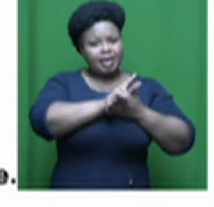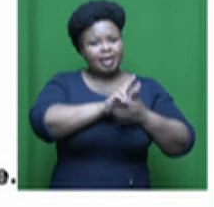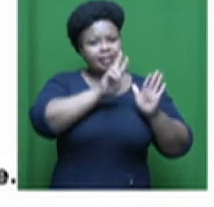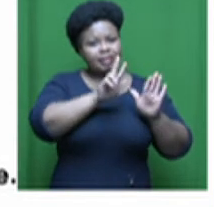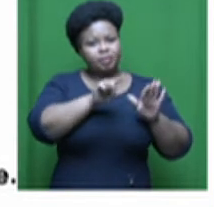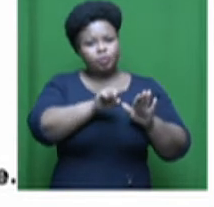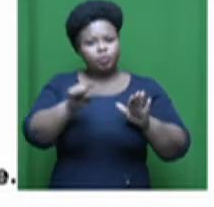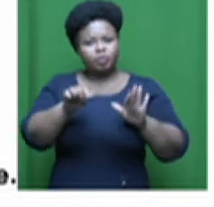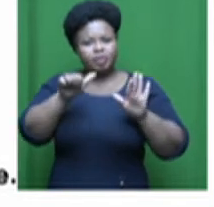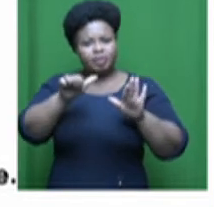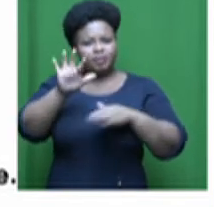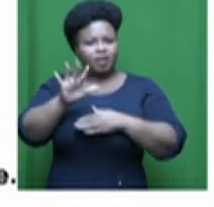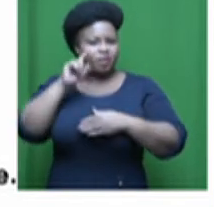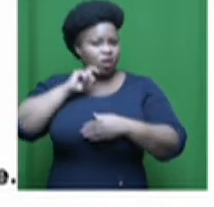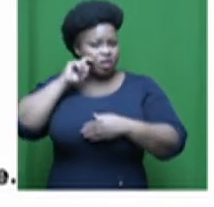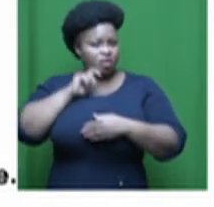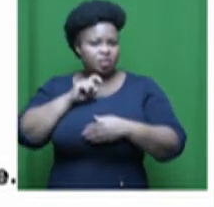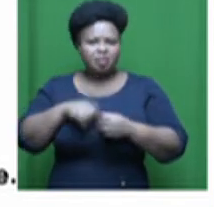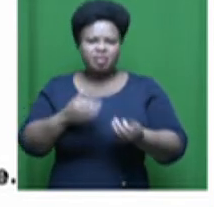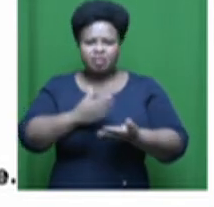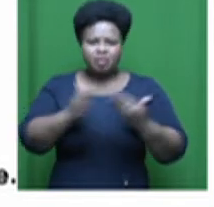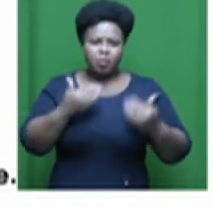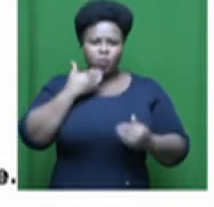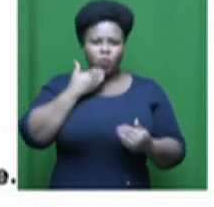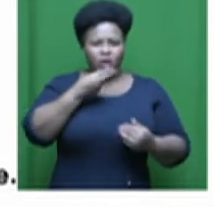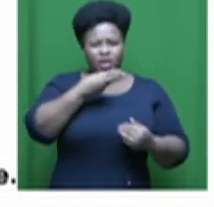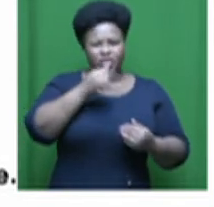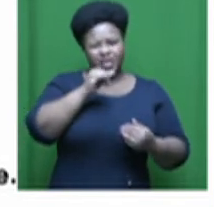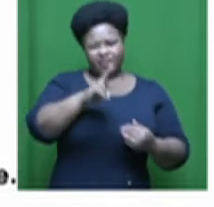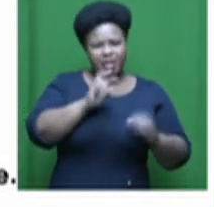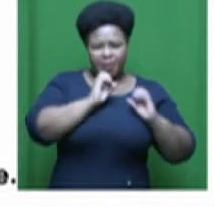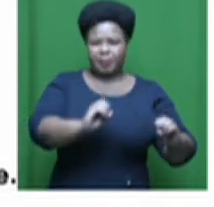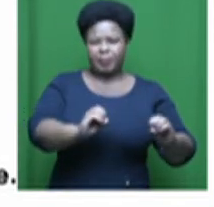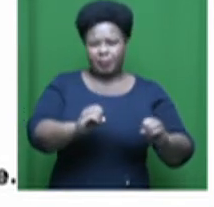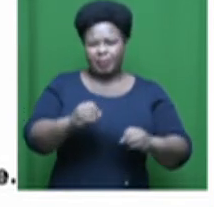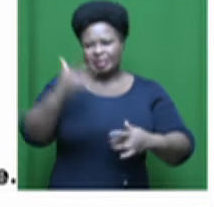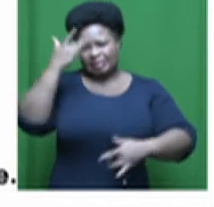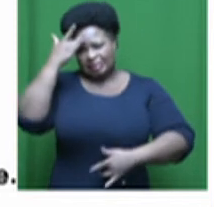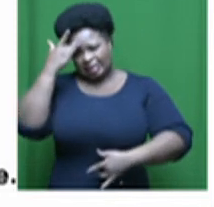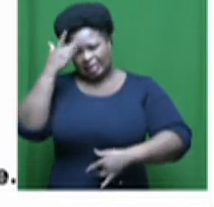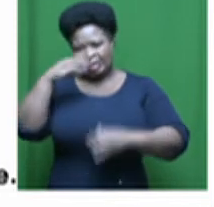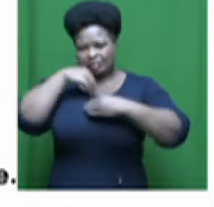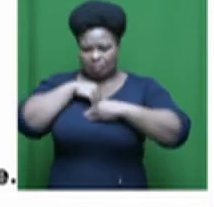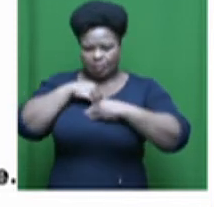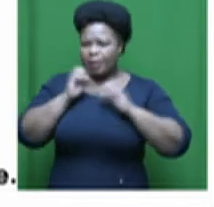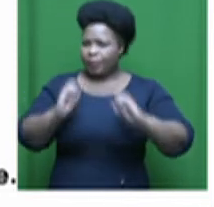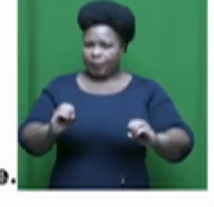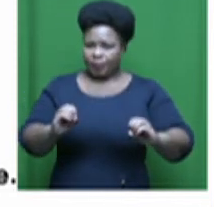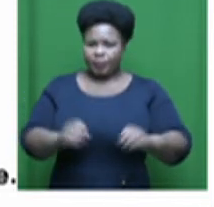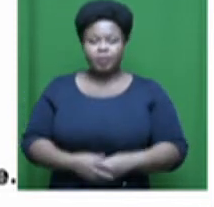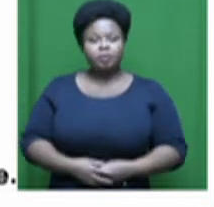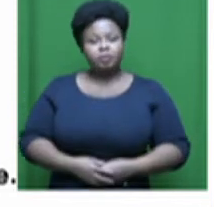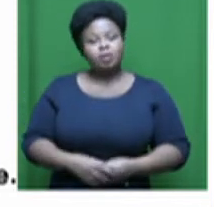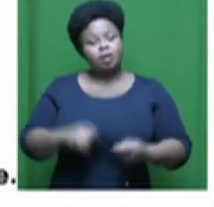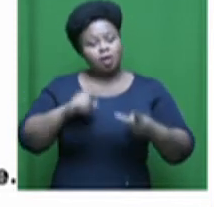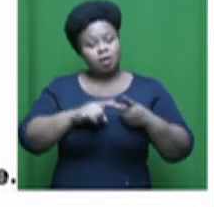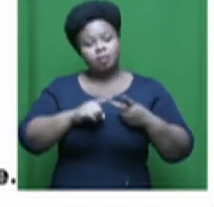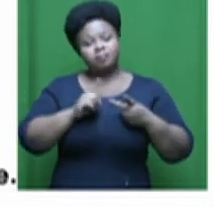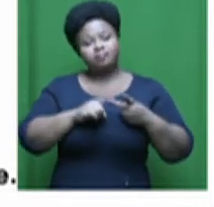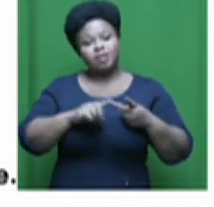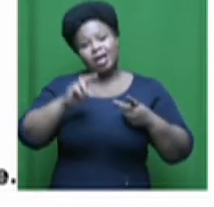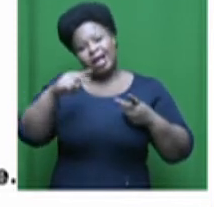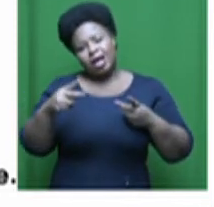of age without HIV and without severe underlying comorbidities. There was a small subset of people with HIV